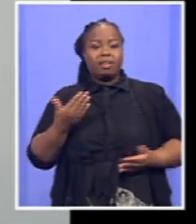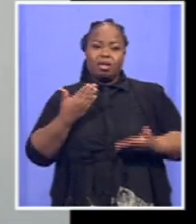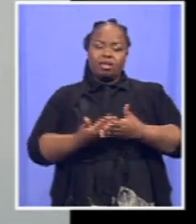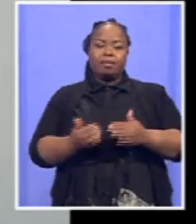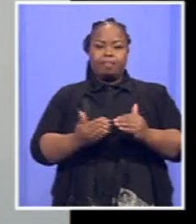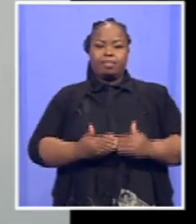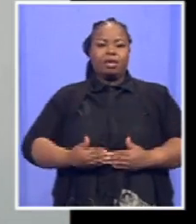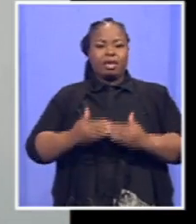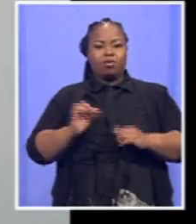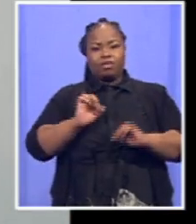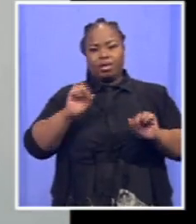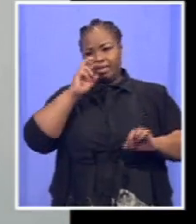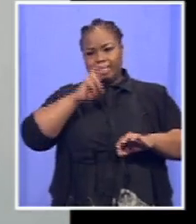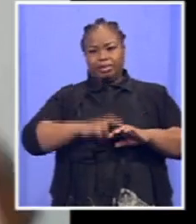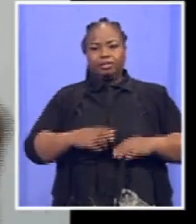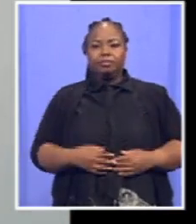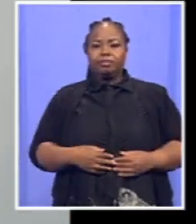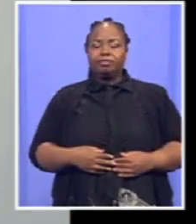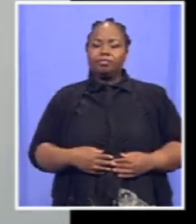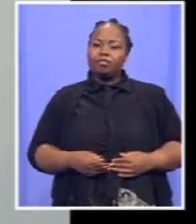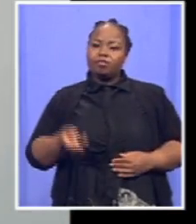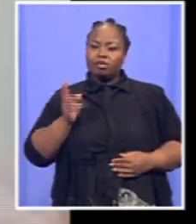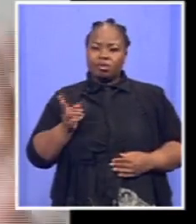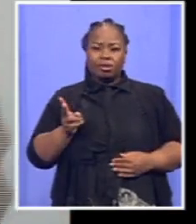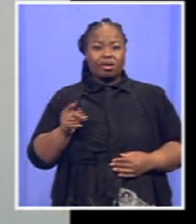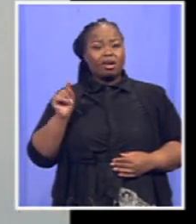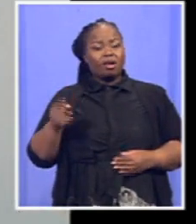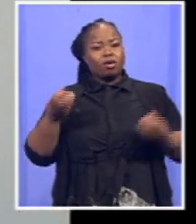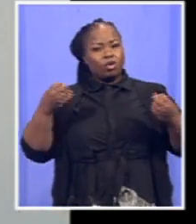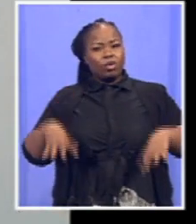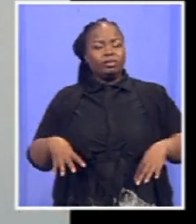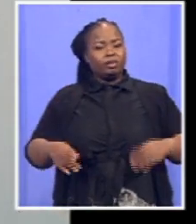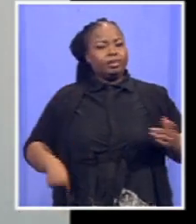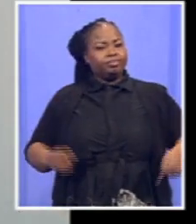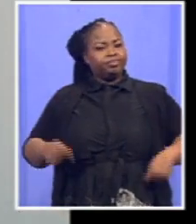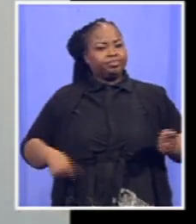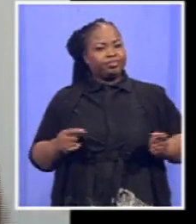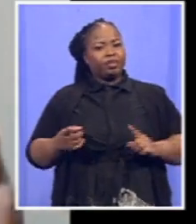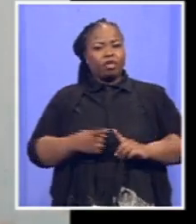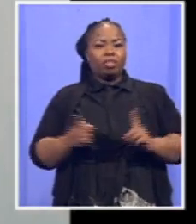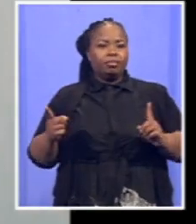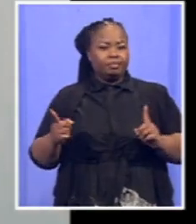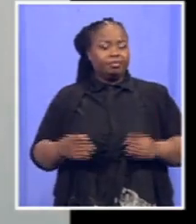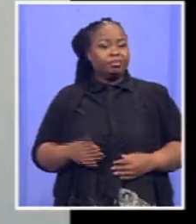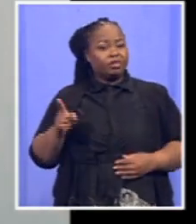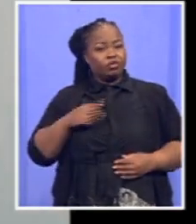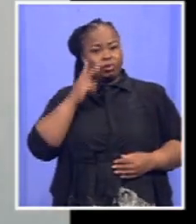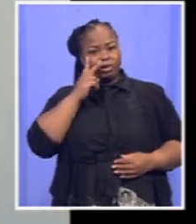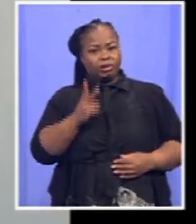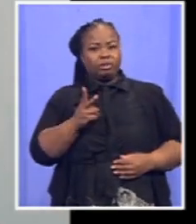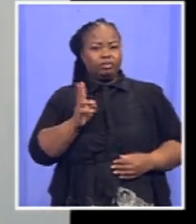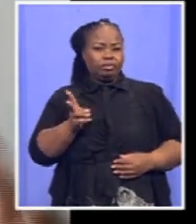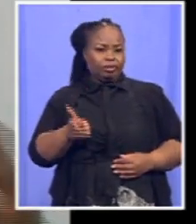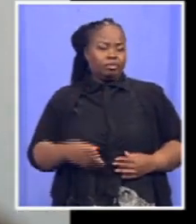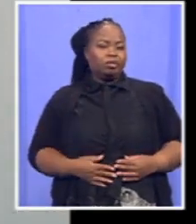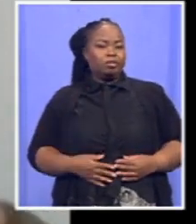care of their needs. Again, Desiree, this wasteful and irregular expenditure, if you're looking again